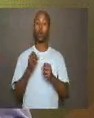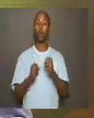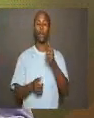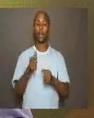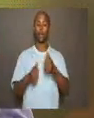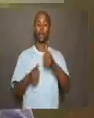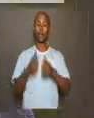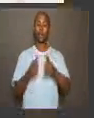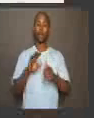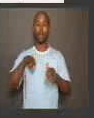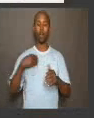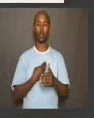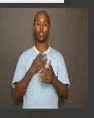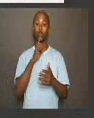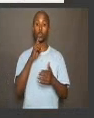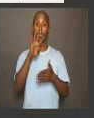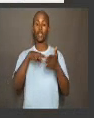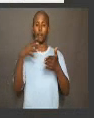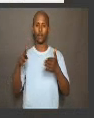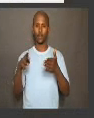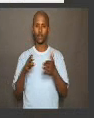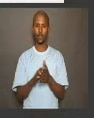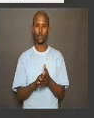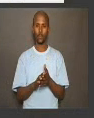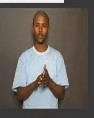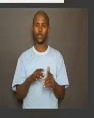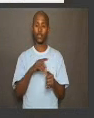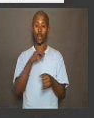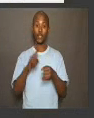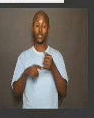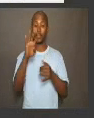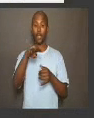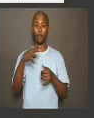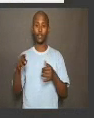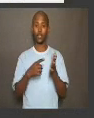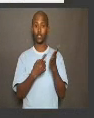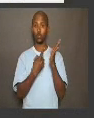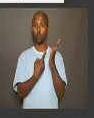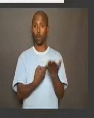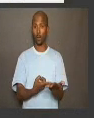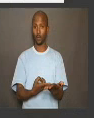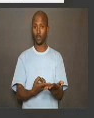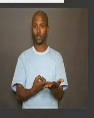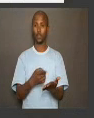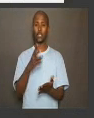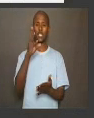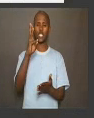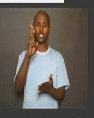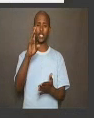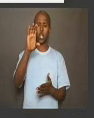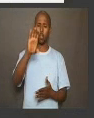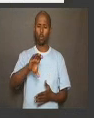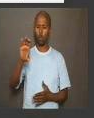truth tables. Unlike the last table, this one must have 6